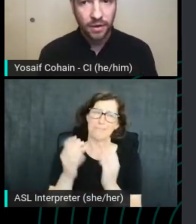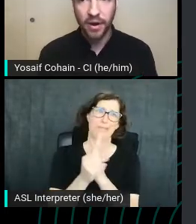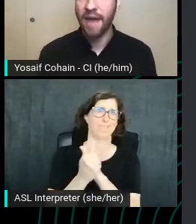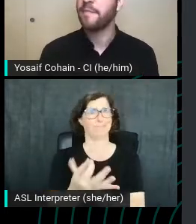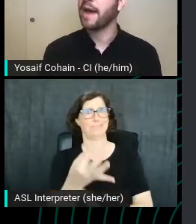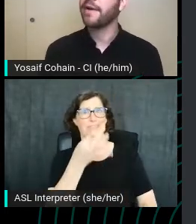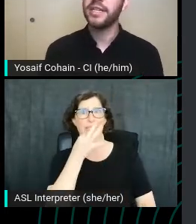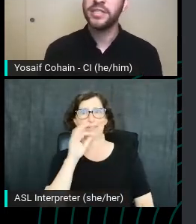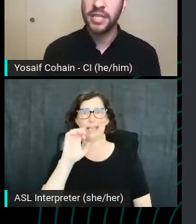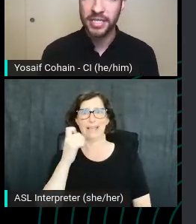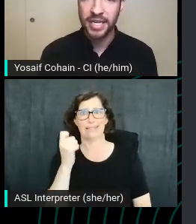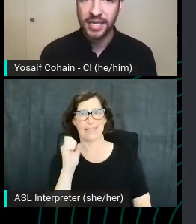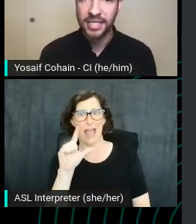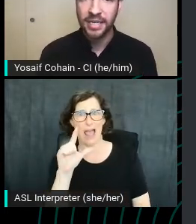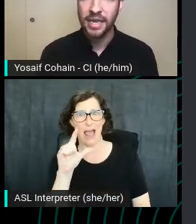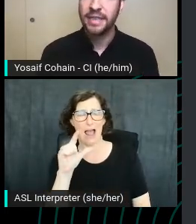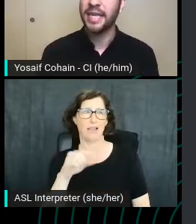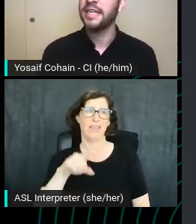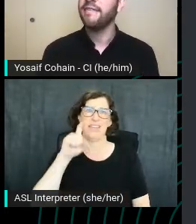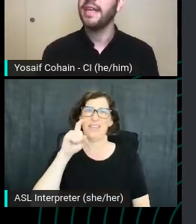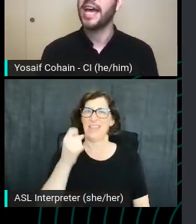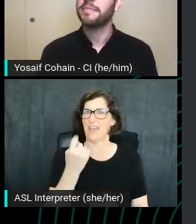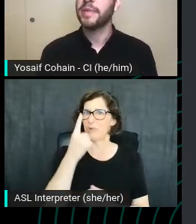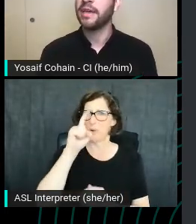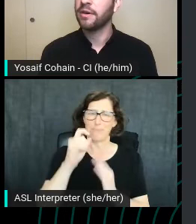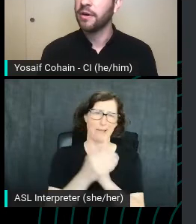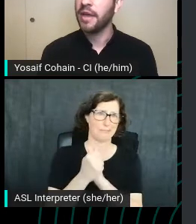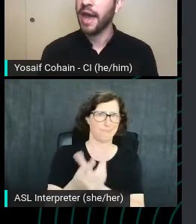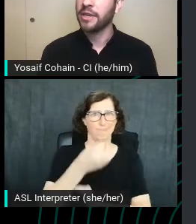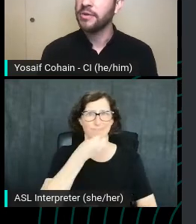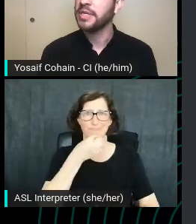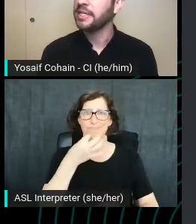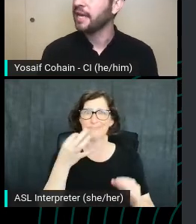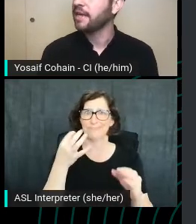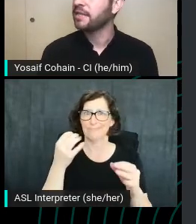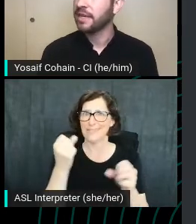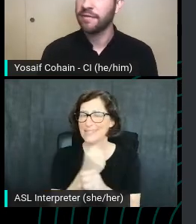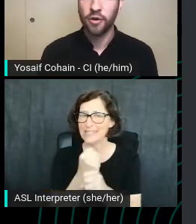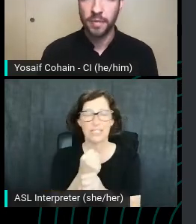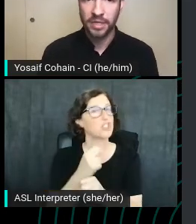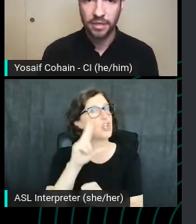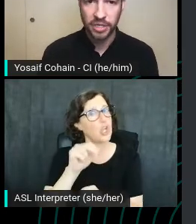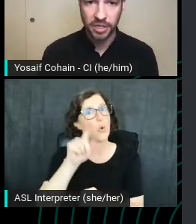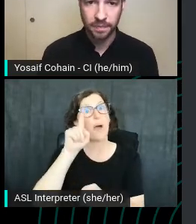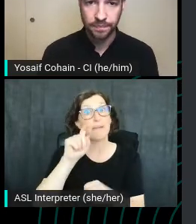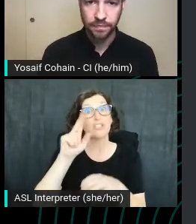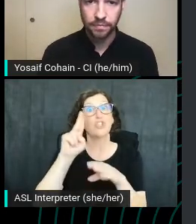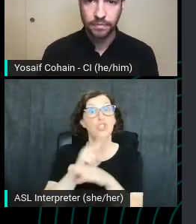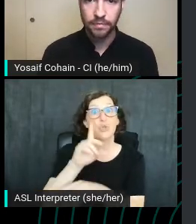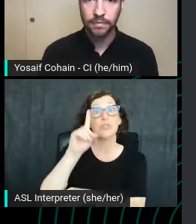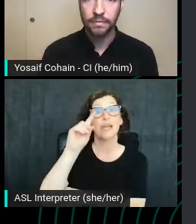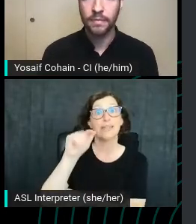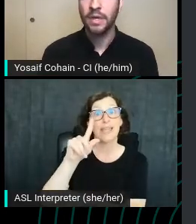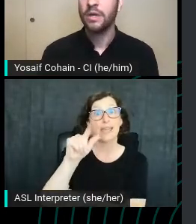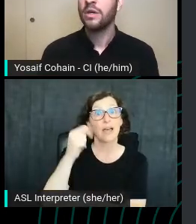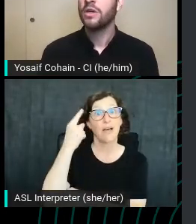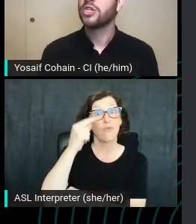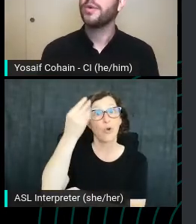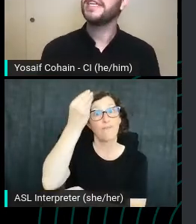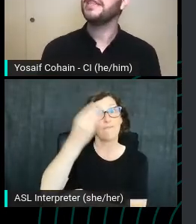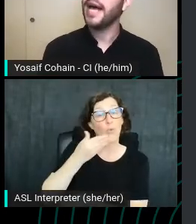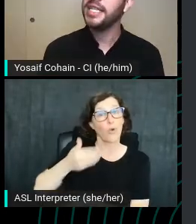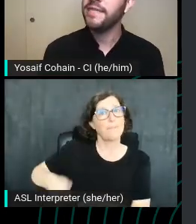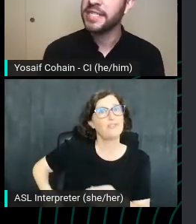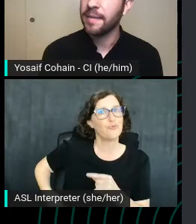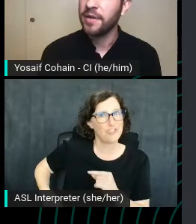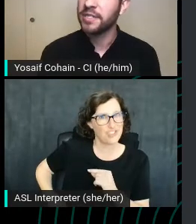Excel or have a background in statistics. They leave it as being good at using data to inform intuition. So